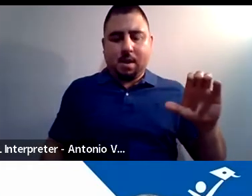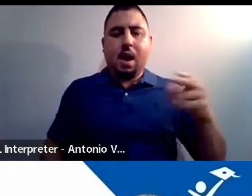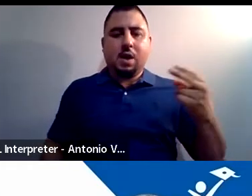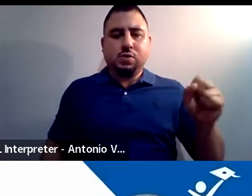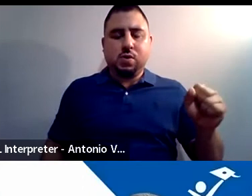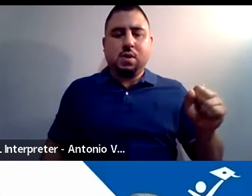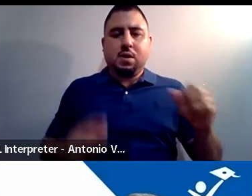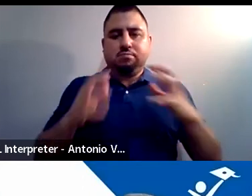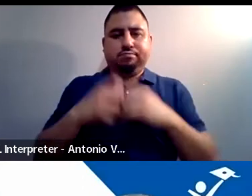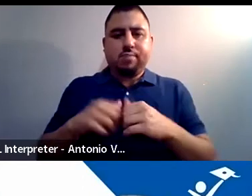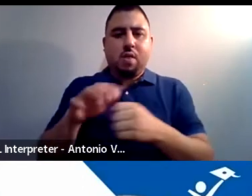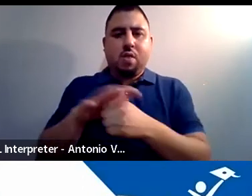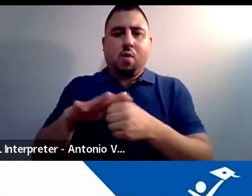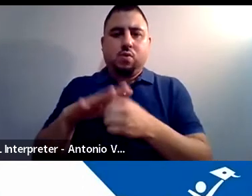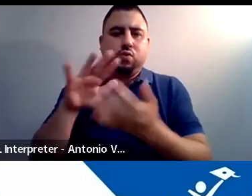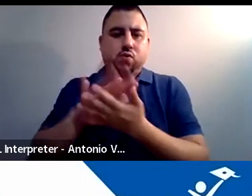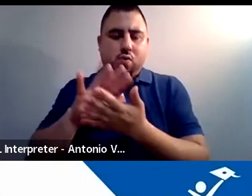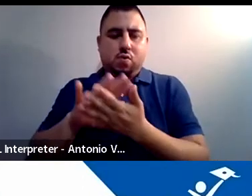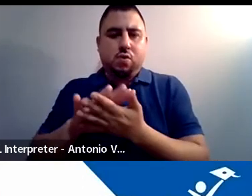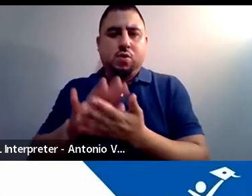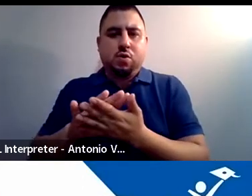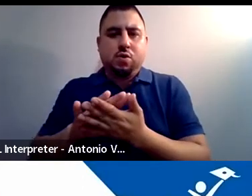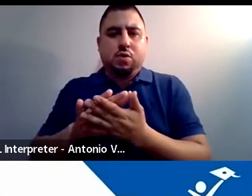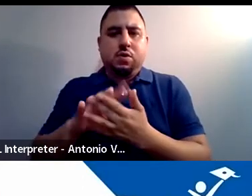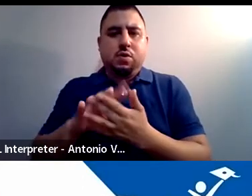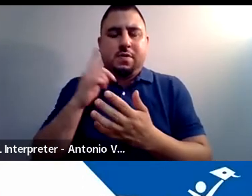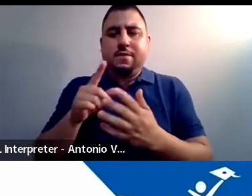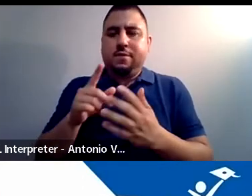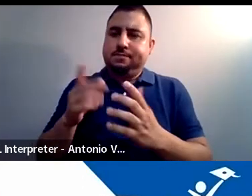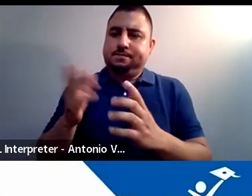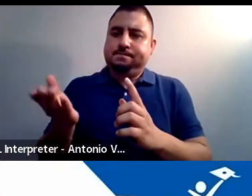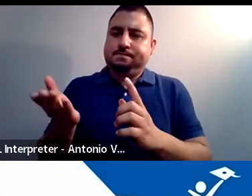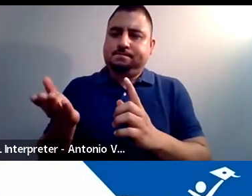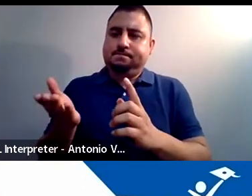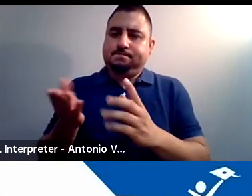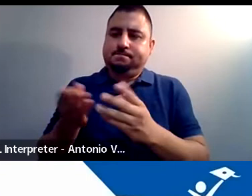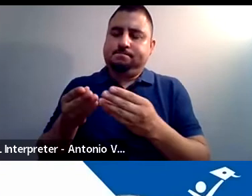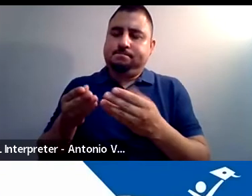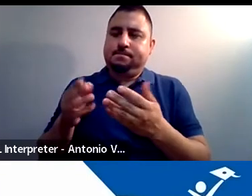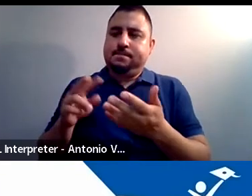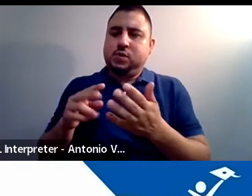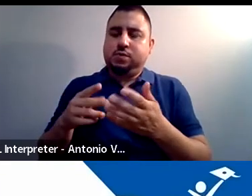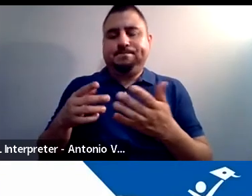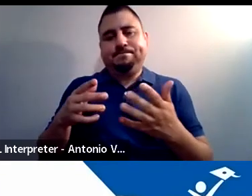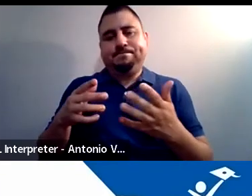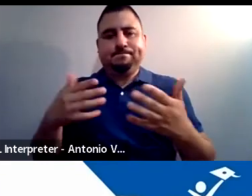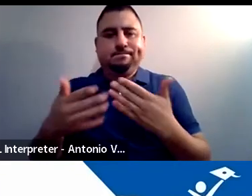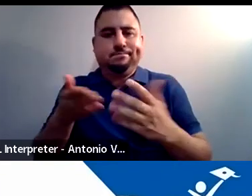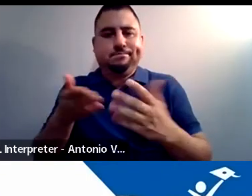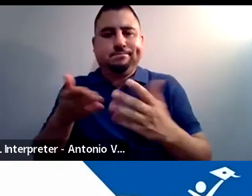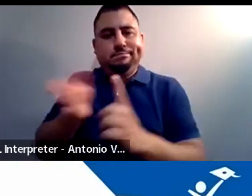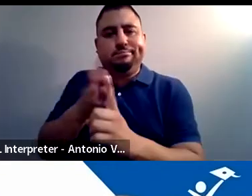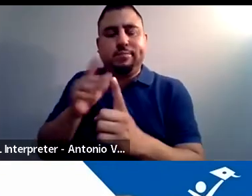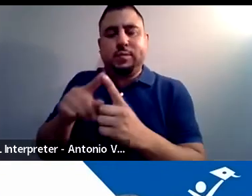essentially dismantling the local school to suit a few developers and greedy politicians is abhorrent. Three of my